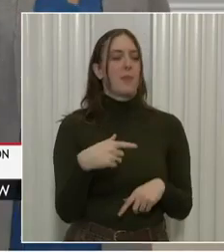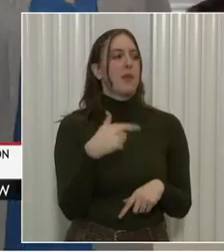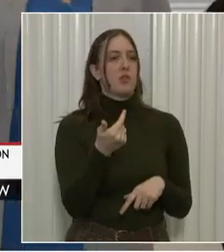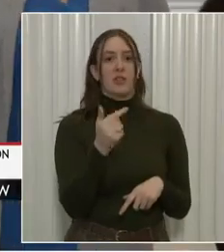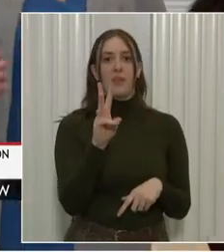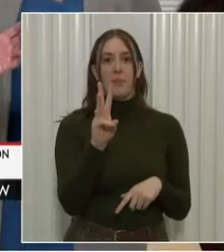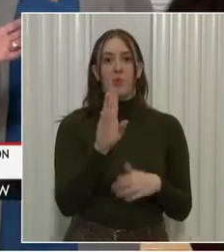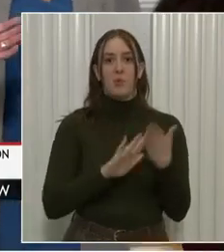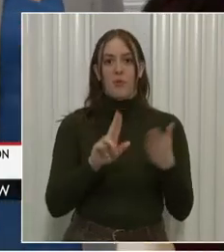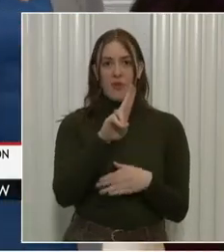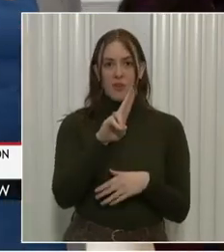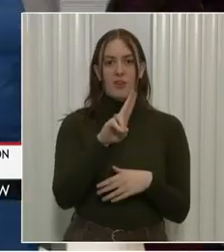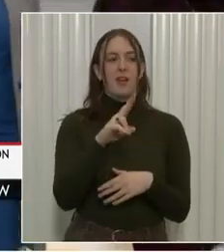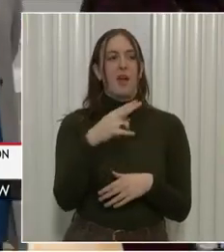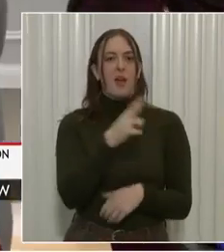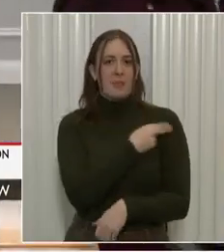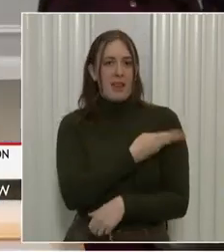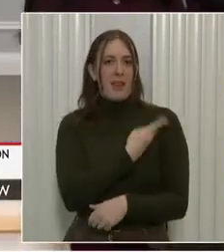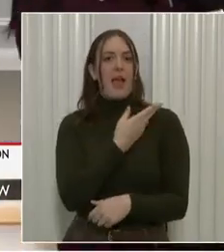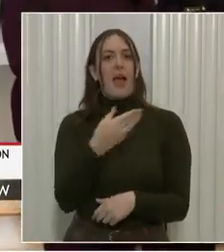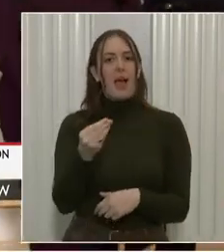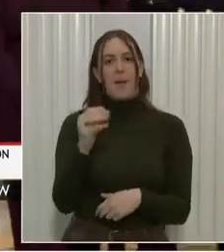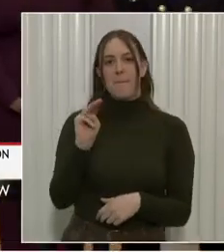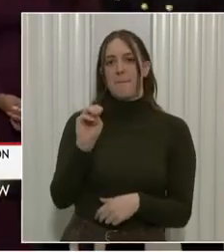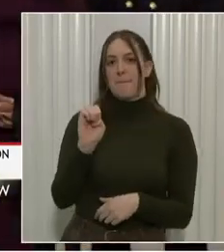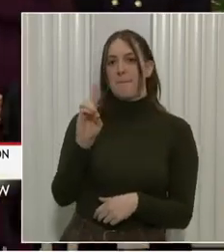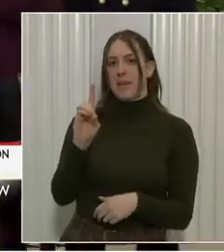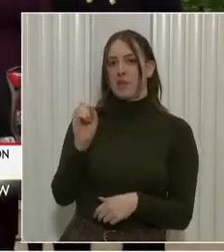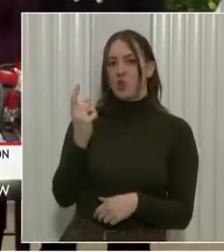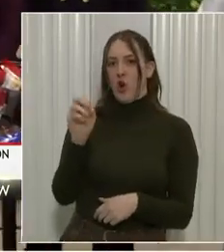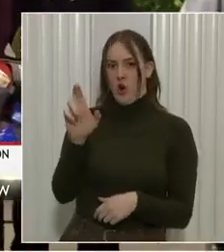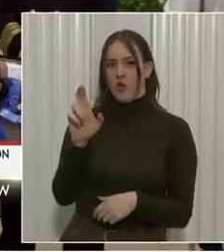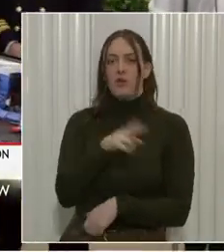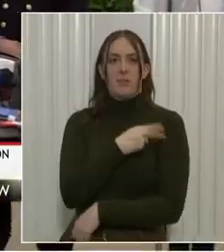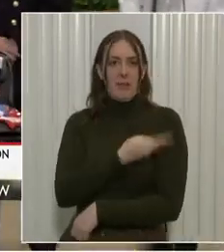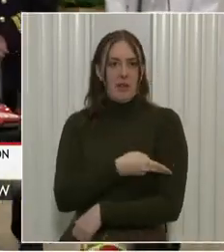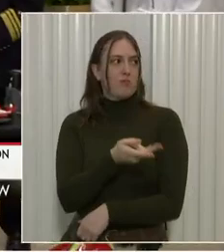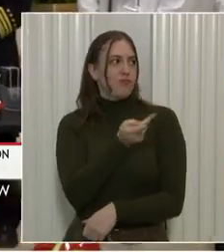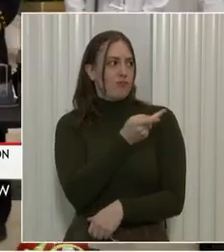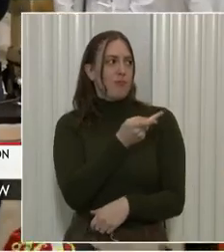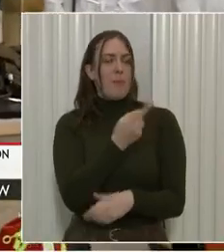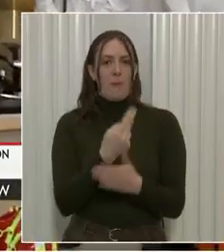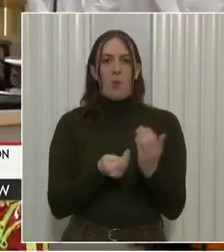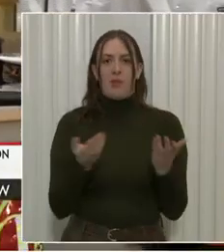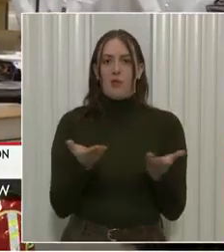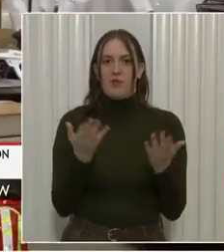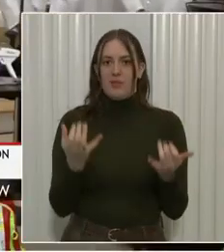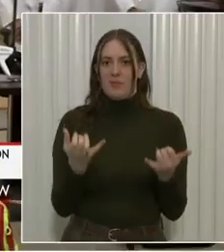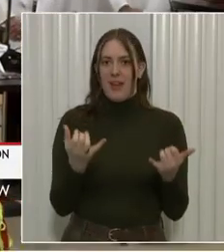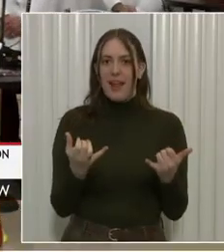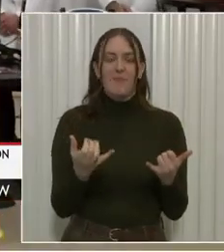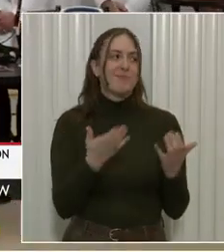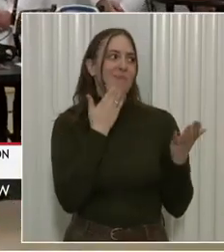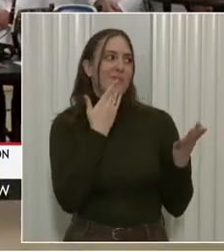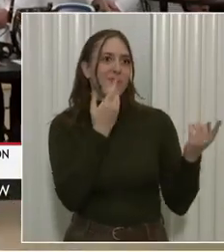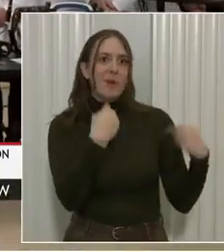Hospital Center, Dr. Christine Trenkium, with me today. They have both been incredibly supportive in making this critical initiative